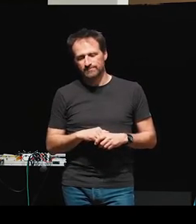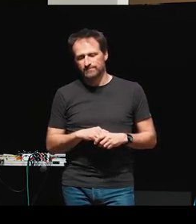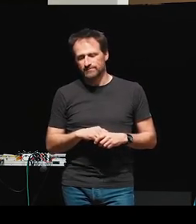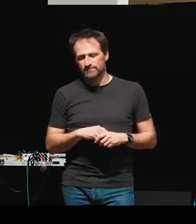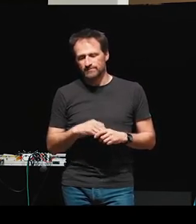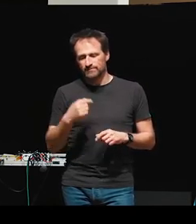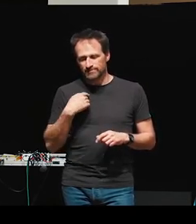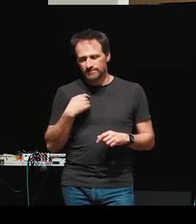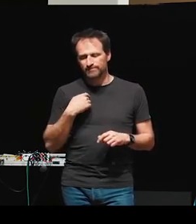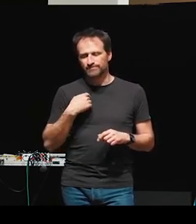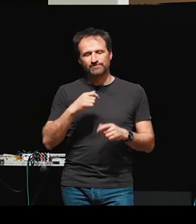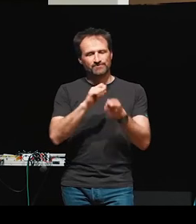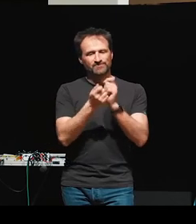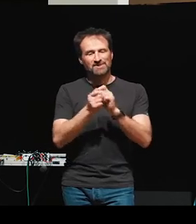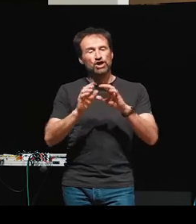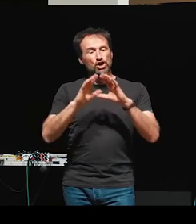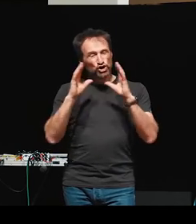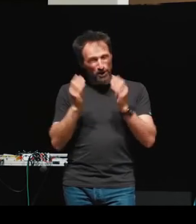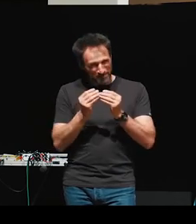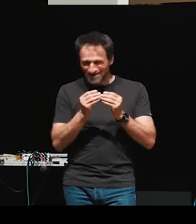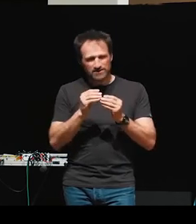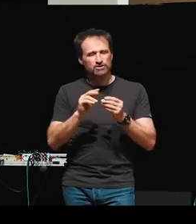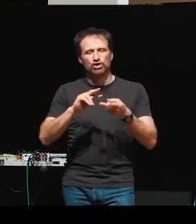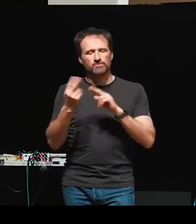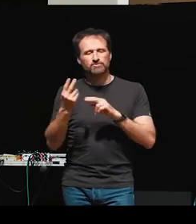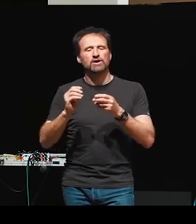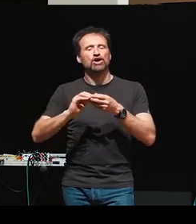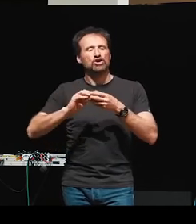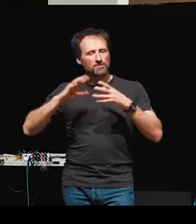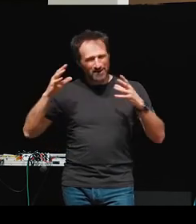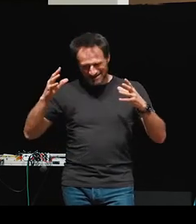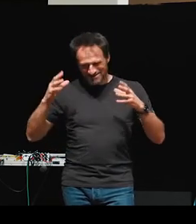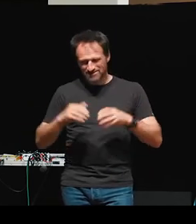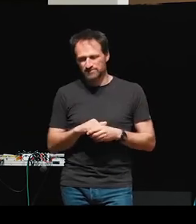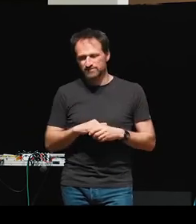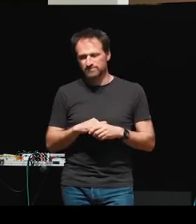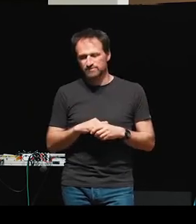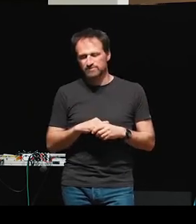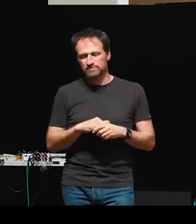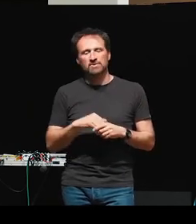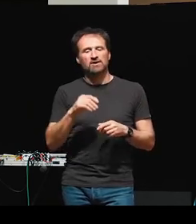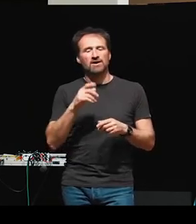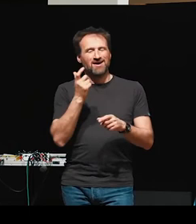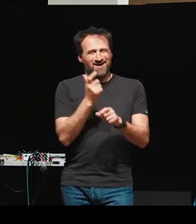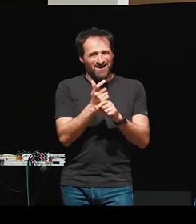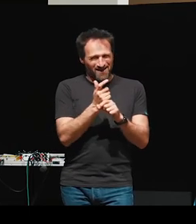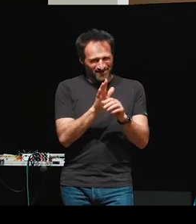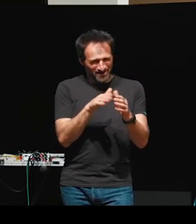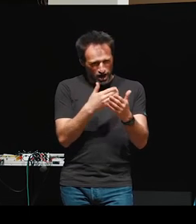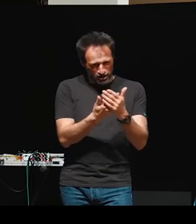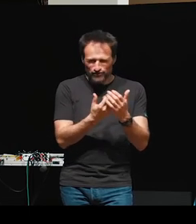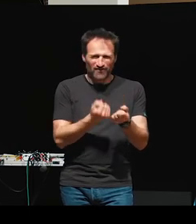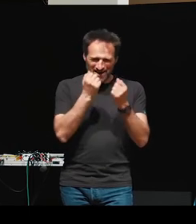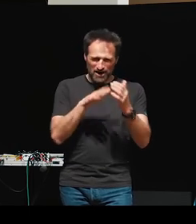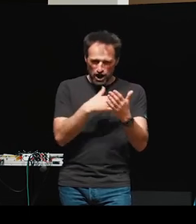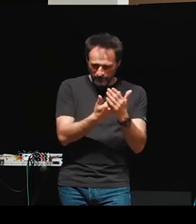So I'm going to change completed by complex, which are going to be hard tasks, and incomplete by simple. So